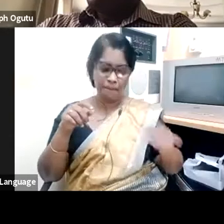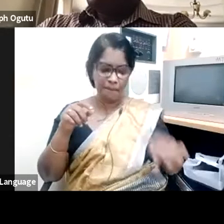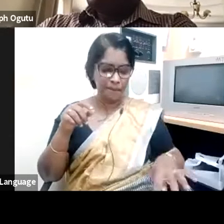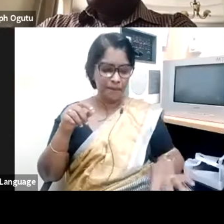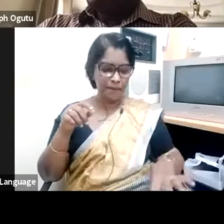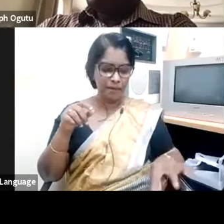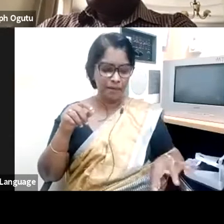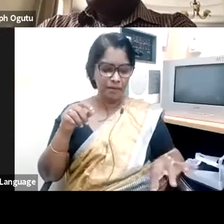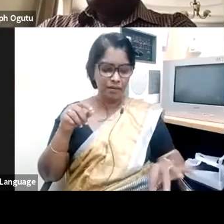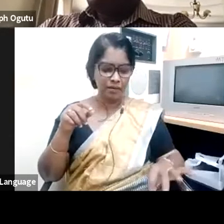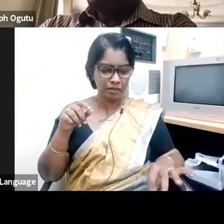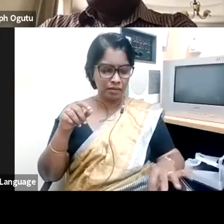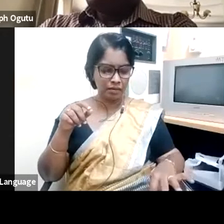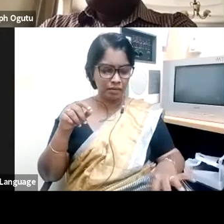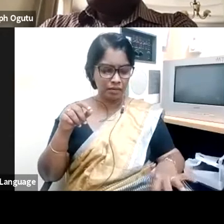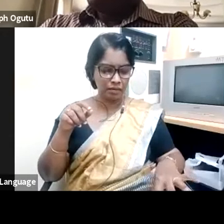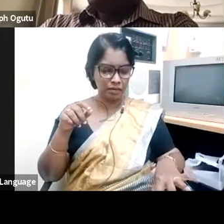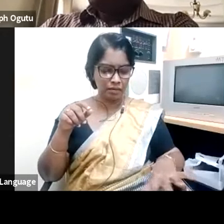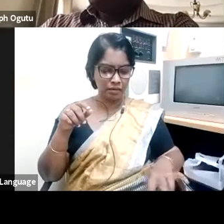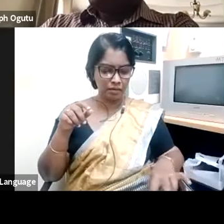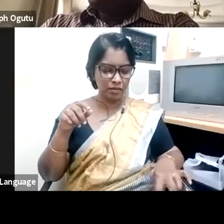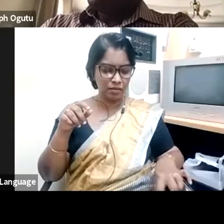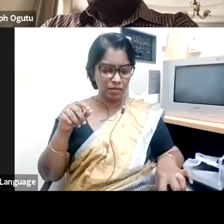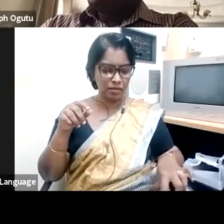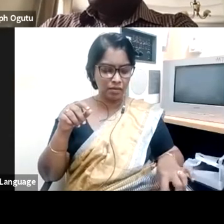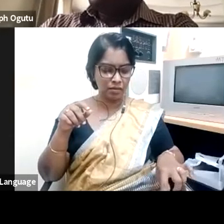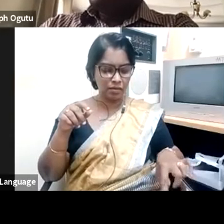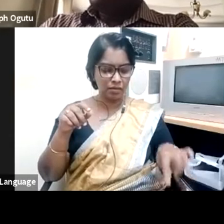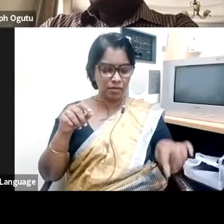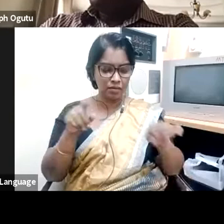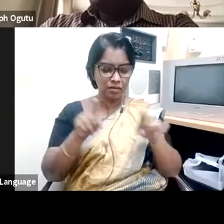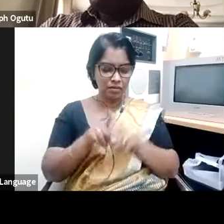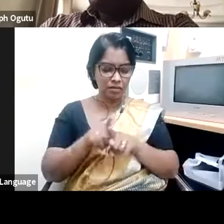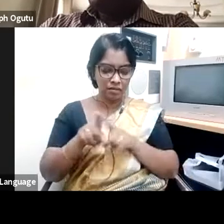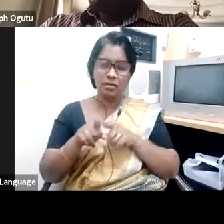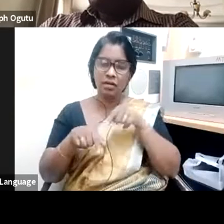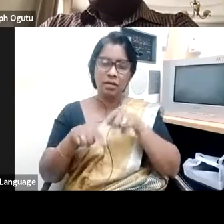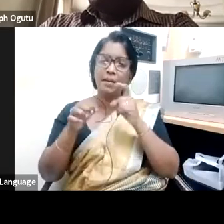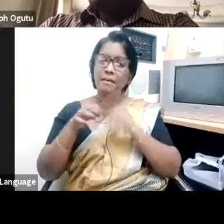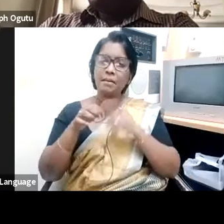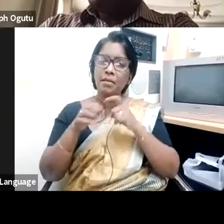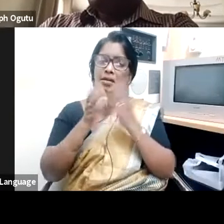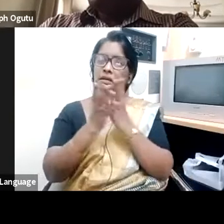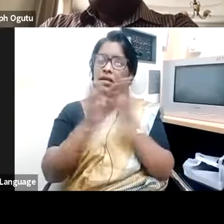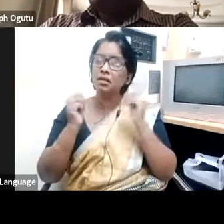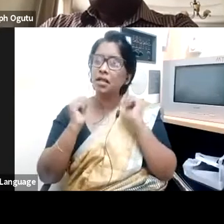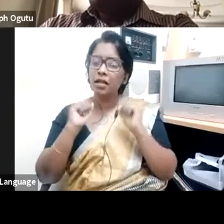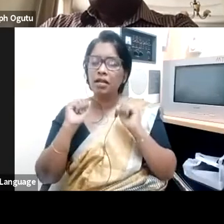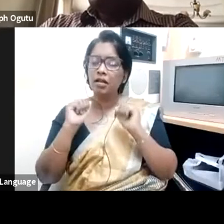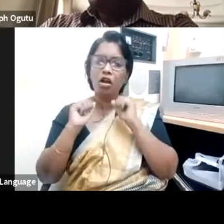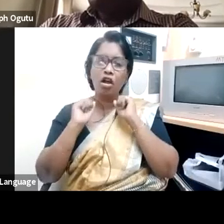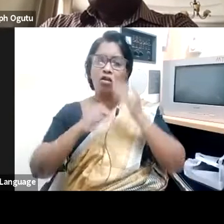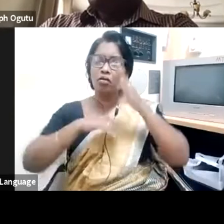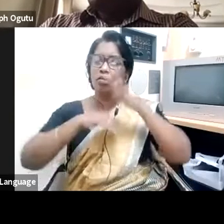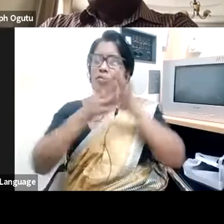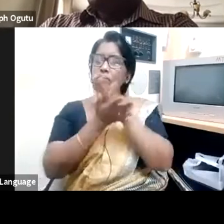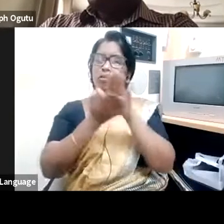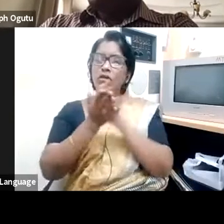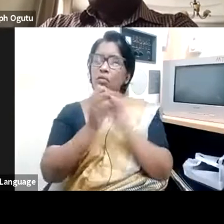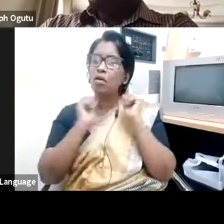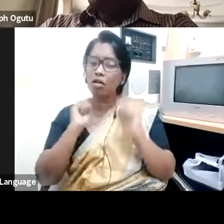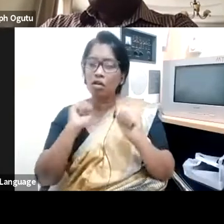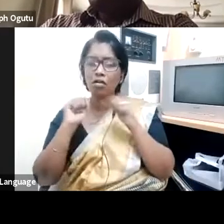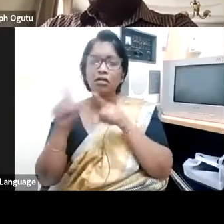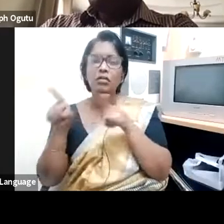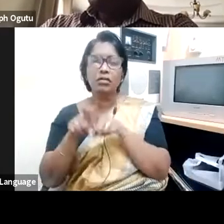solving, why you need to solve that problem, how you are solving it best, and then how you create value in that process. And